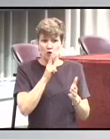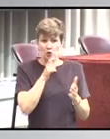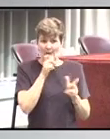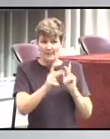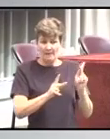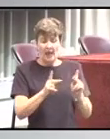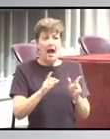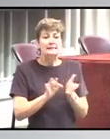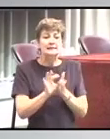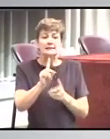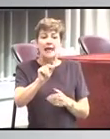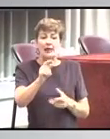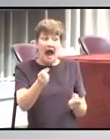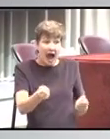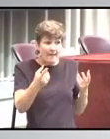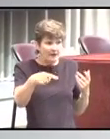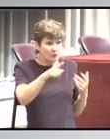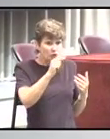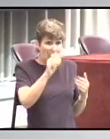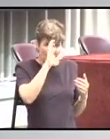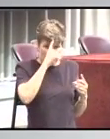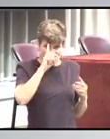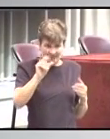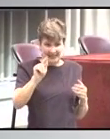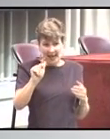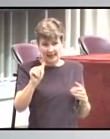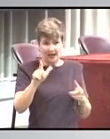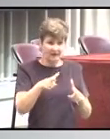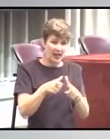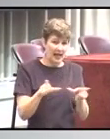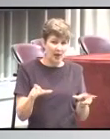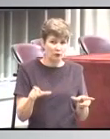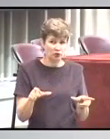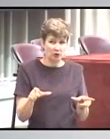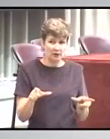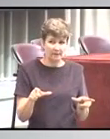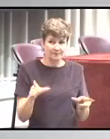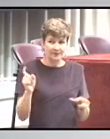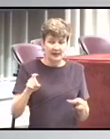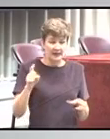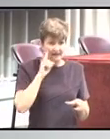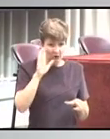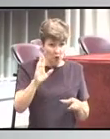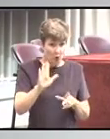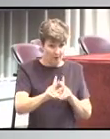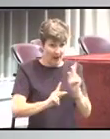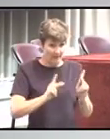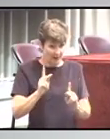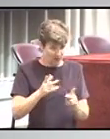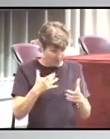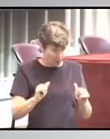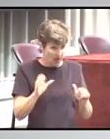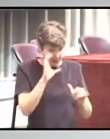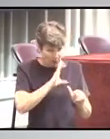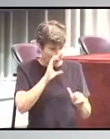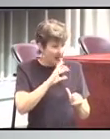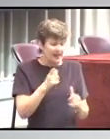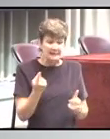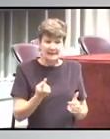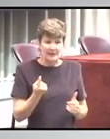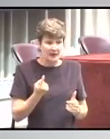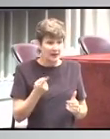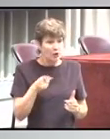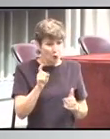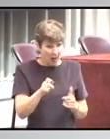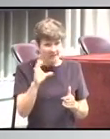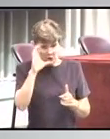is data. How many of you have tried to look for data on the language needs of the population? Okay, this is something you're going to